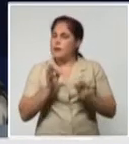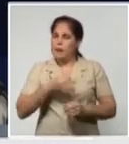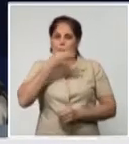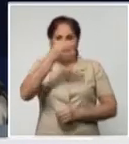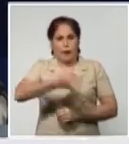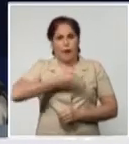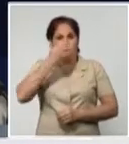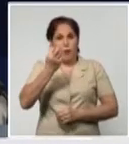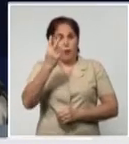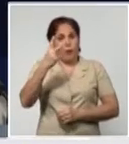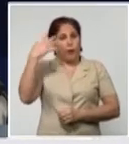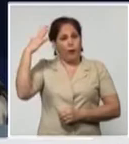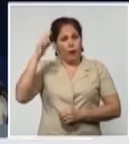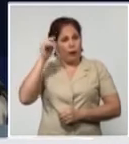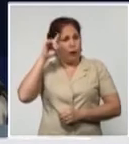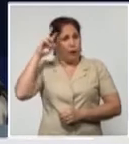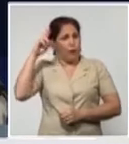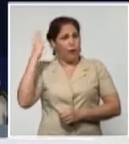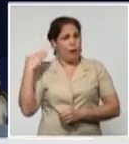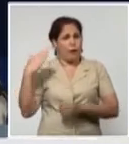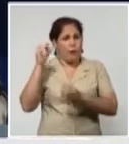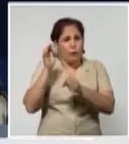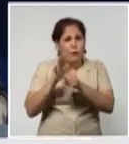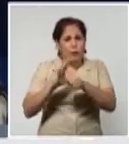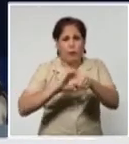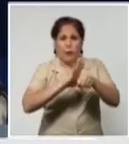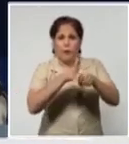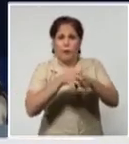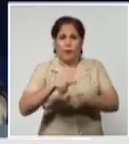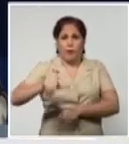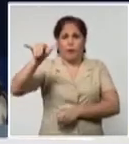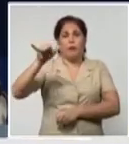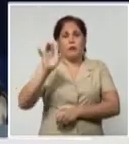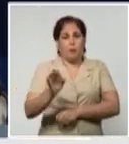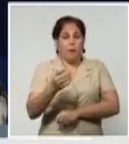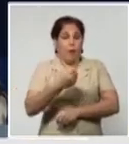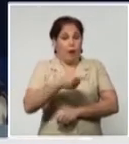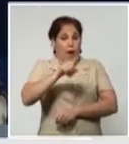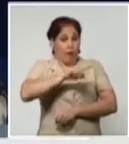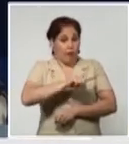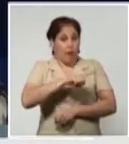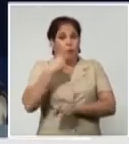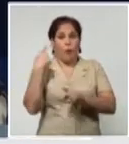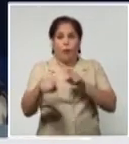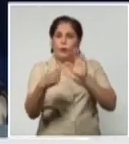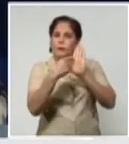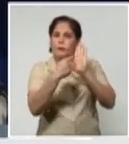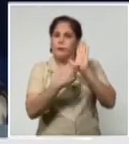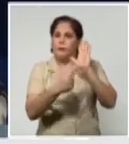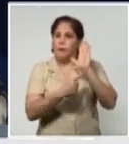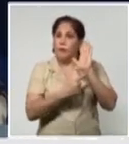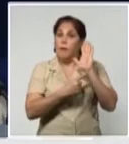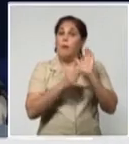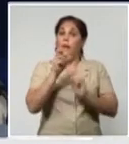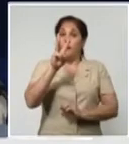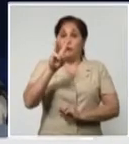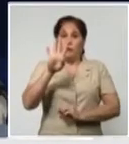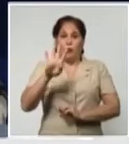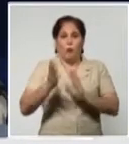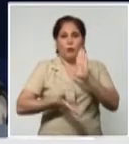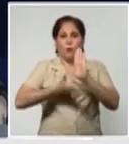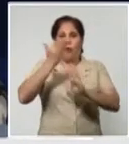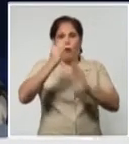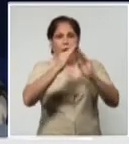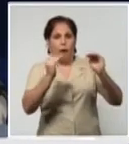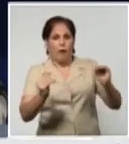We always mention the 2 cases that were evacuated at the beginning of the pandemic, and yesterday another very favorable indicator,